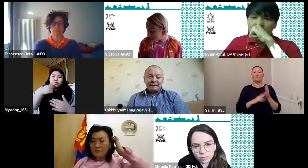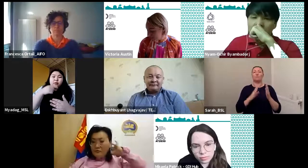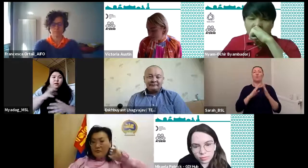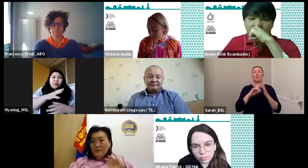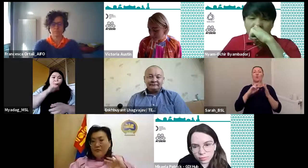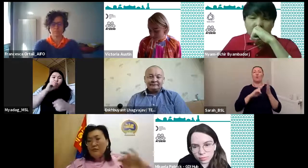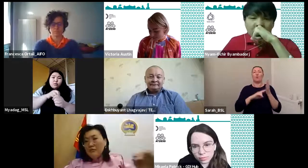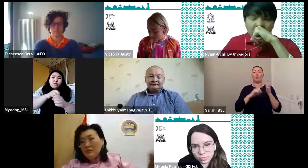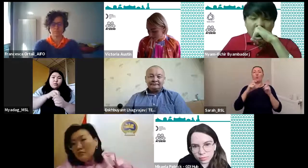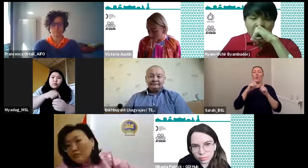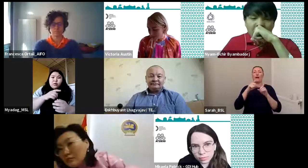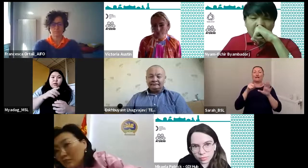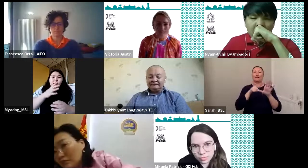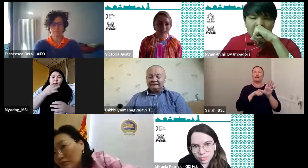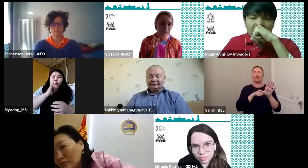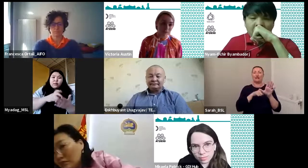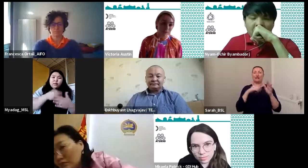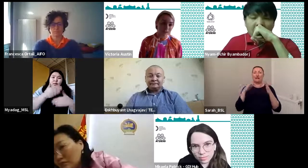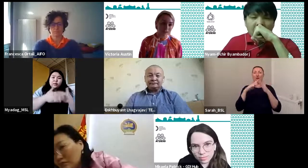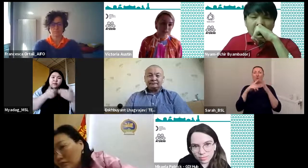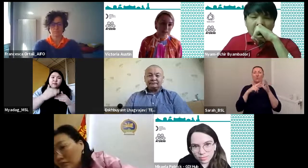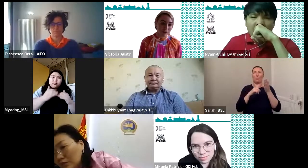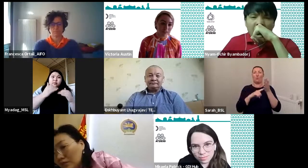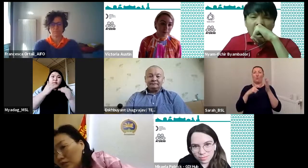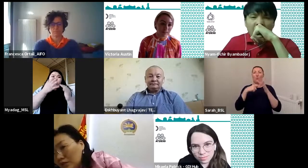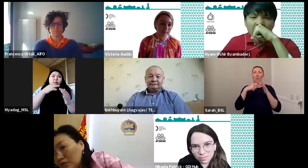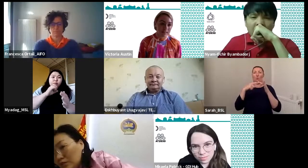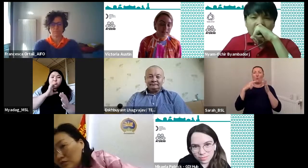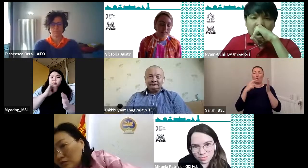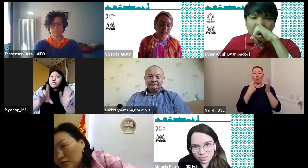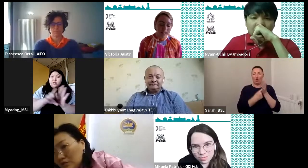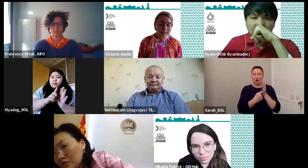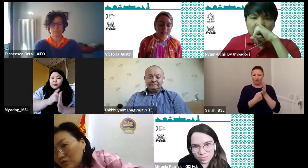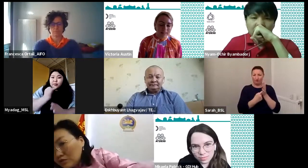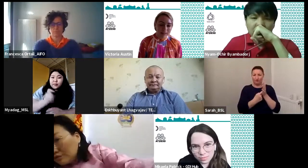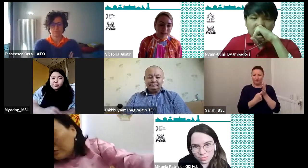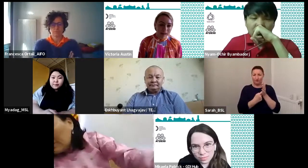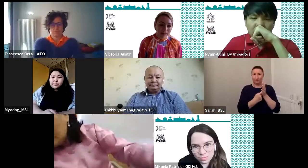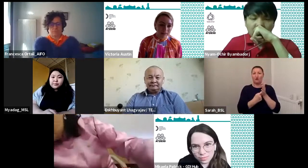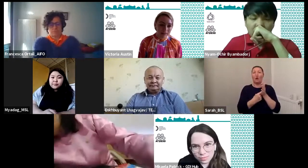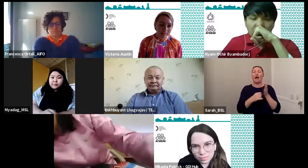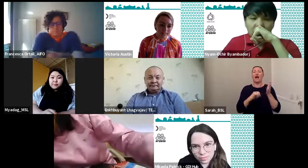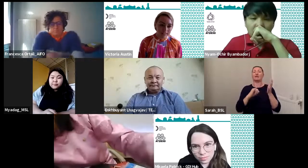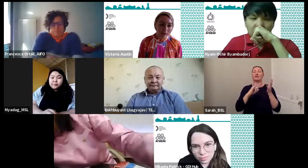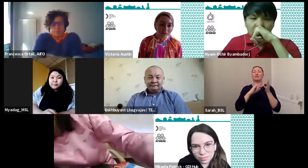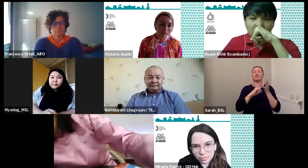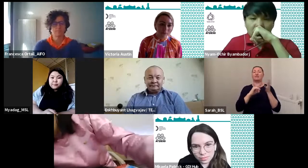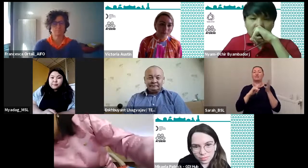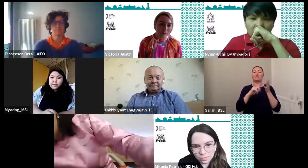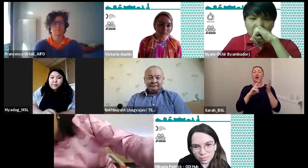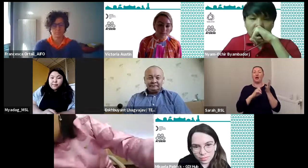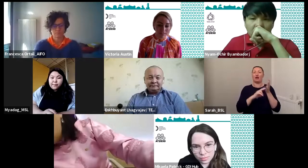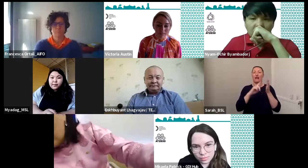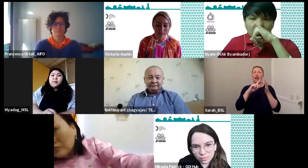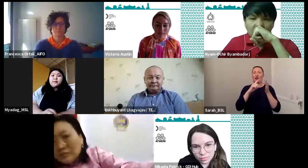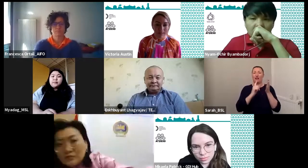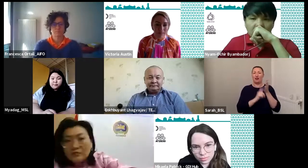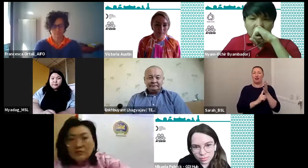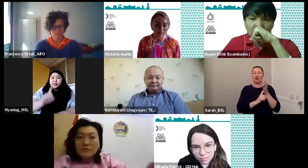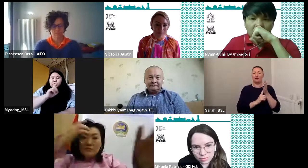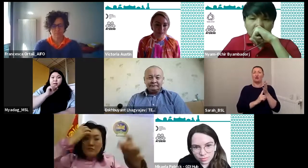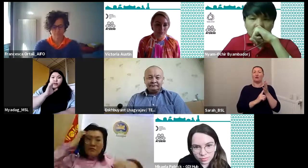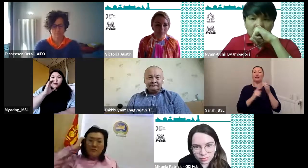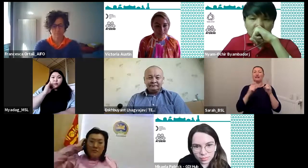of insight supported a lot of the thinking on disability. And Sonal Deepak, who did a lot of the work on